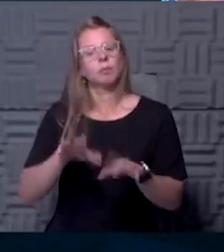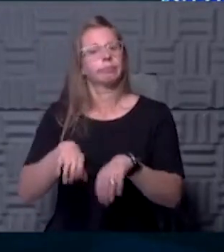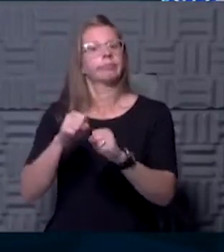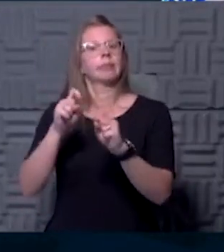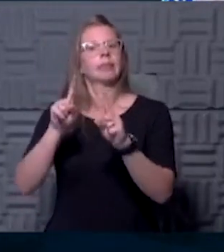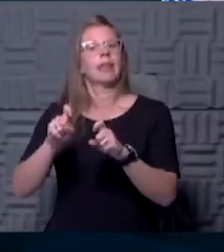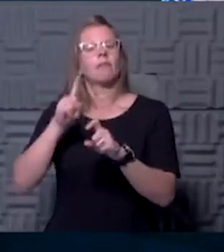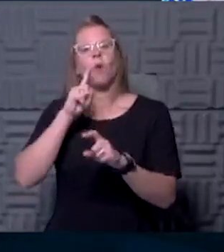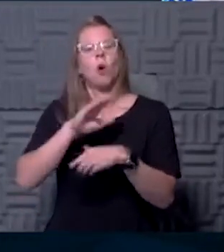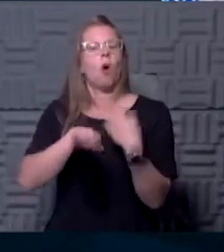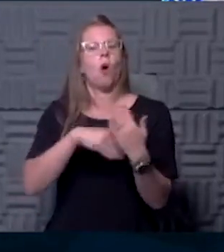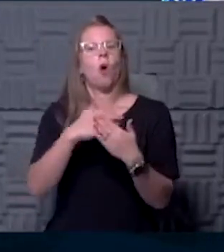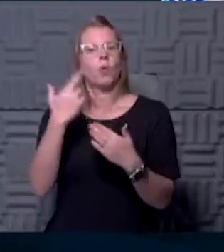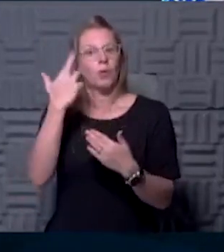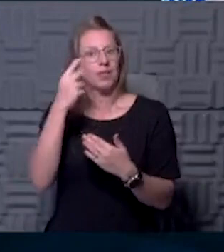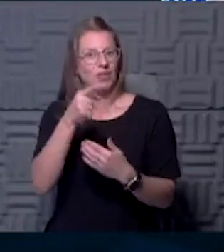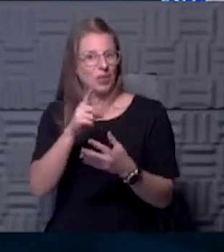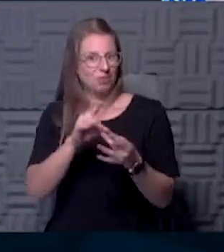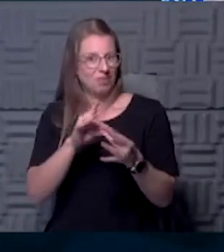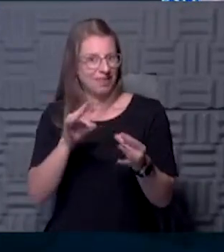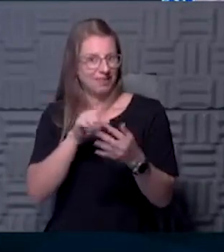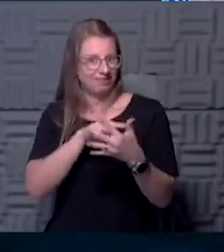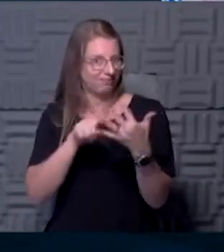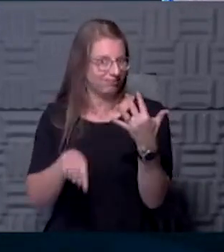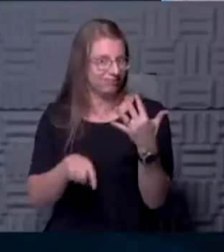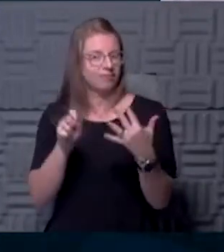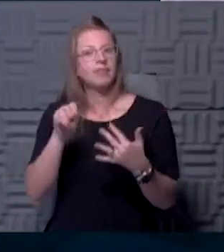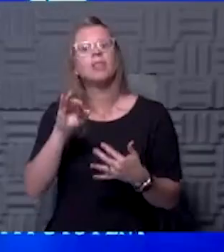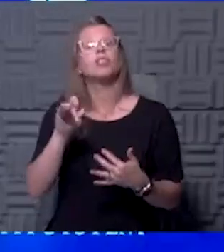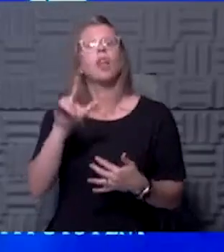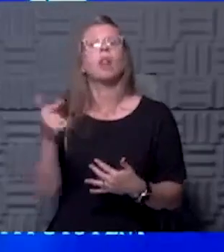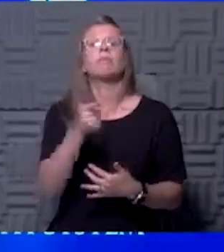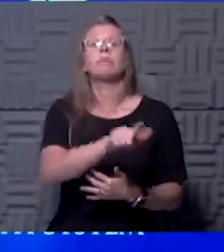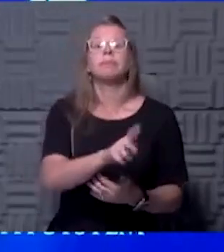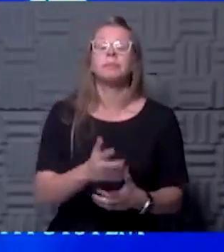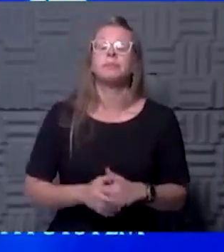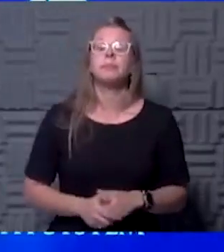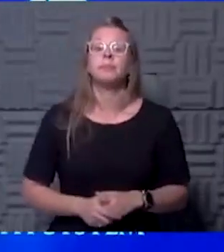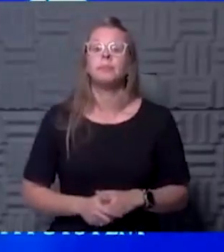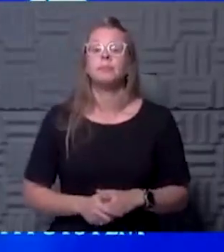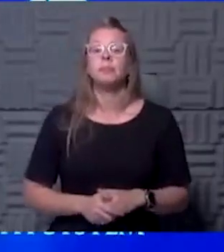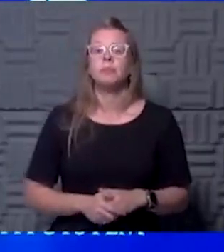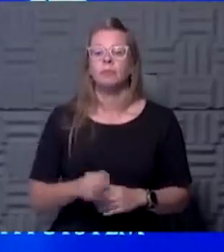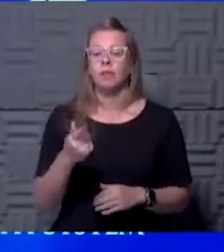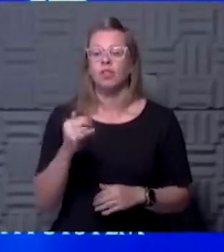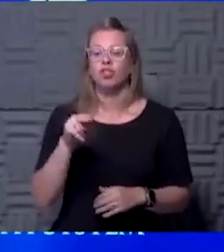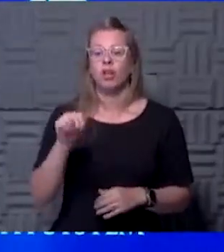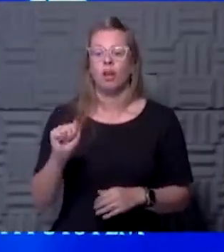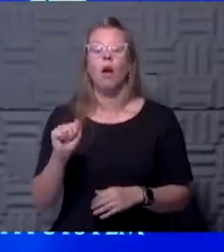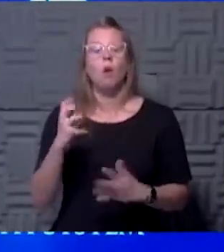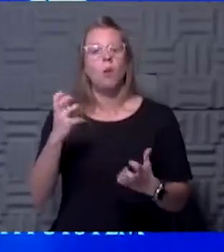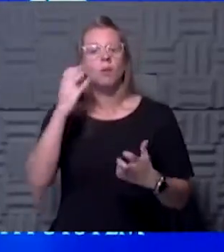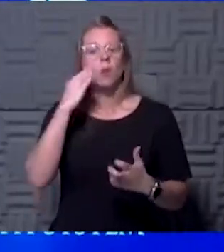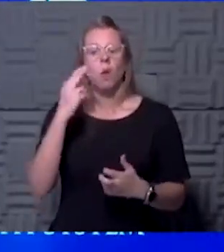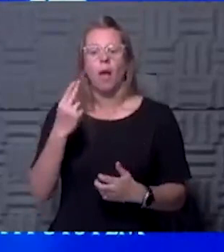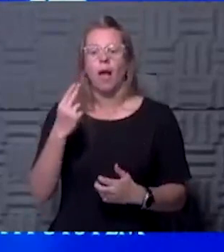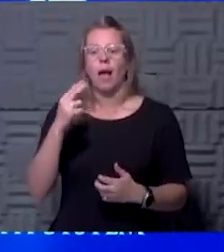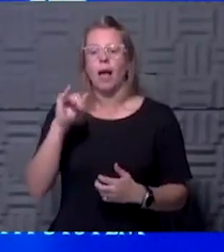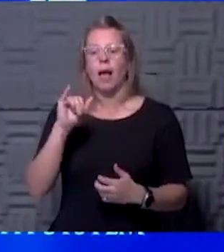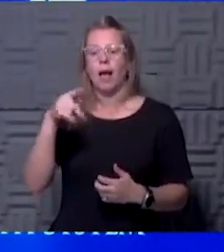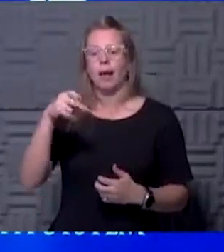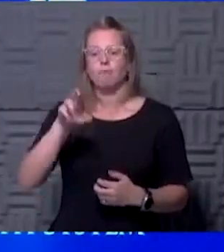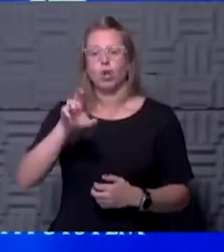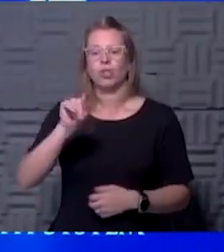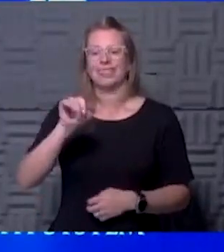for all the reasons you just outlined. It's incredibly important. Jill? Jean and Sean want to know, when you say hypertension, if you're